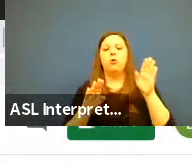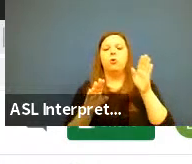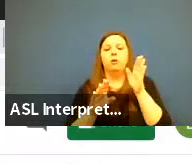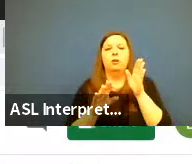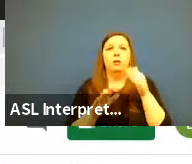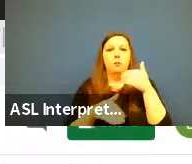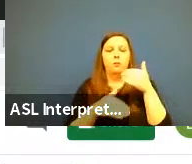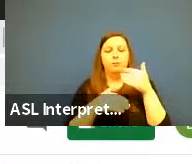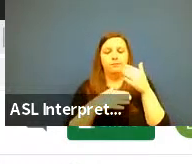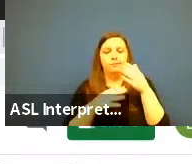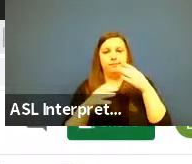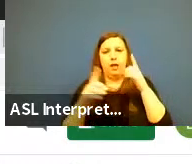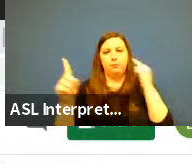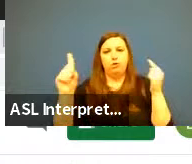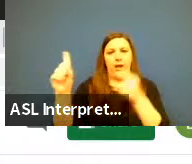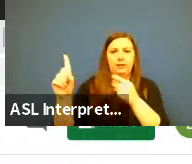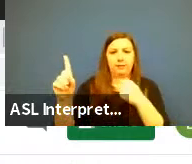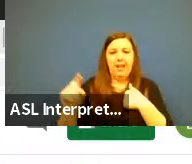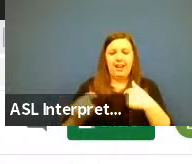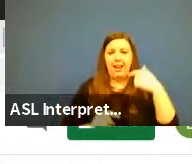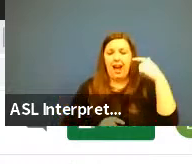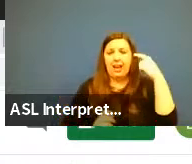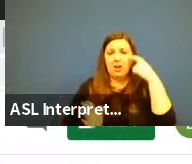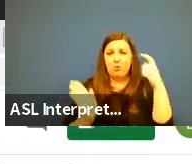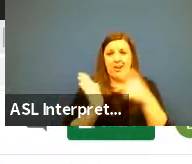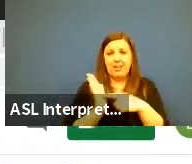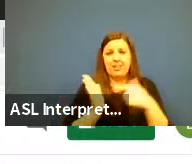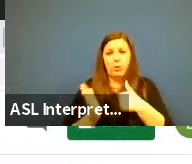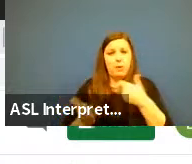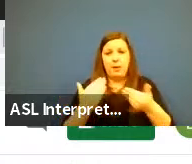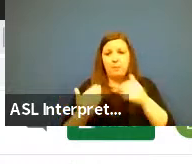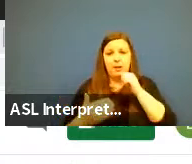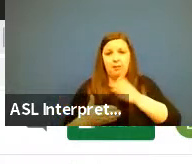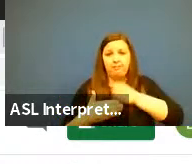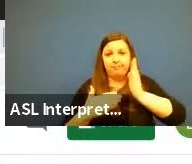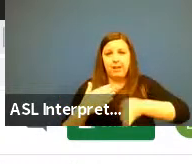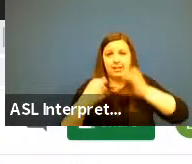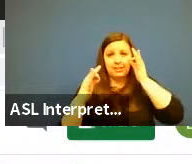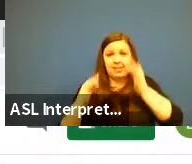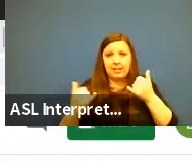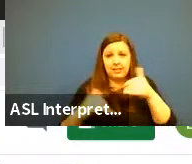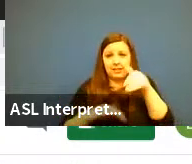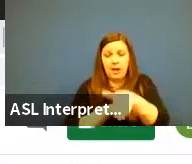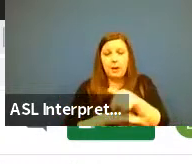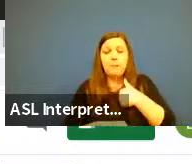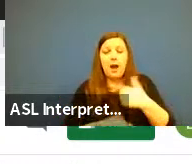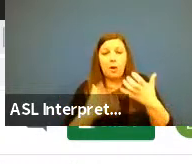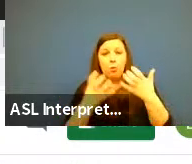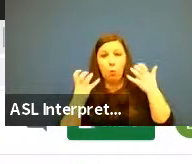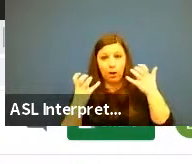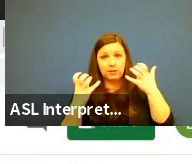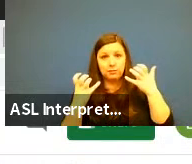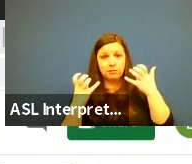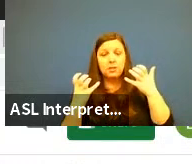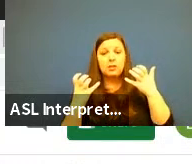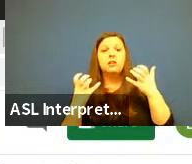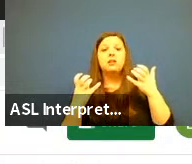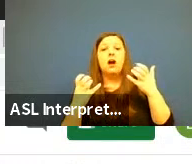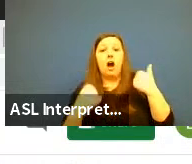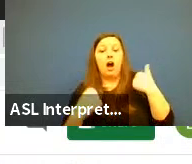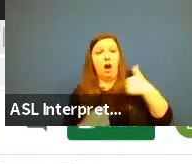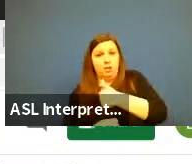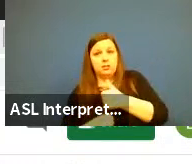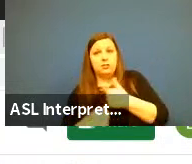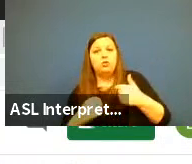And I do recognize that we may not come to a resolution on this tonight, but I did want to, I wanted us to have